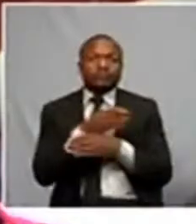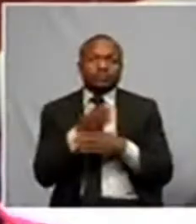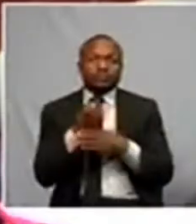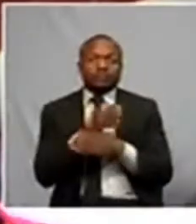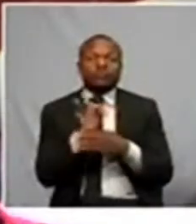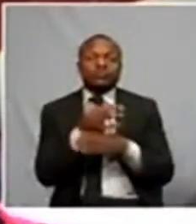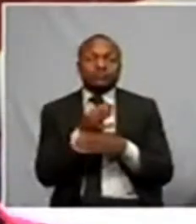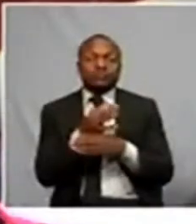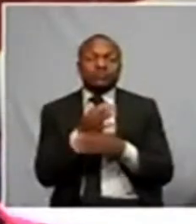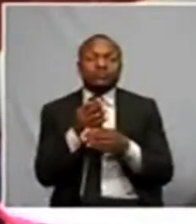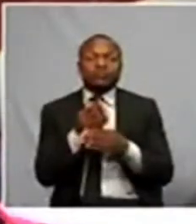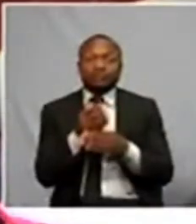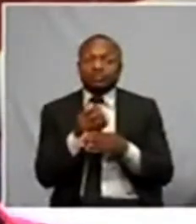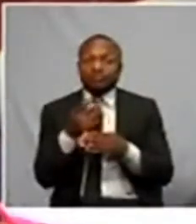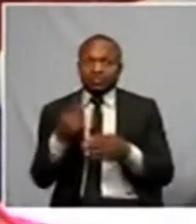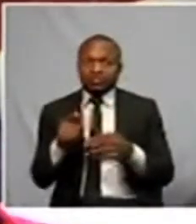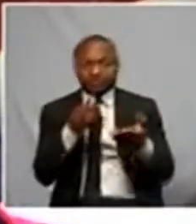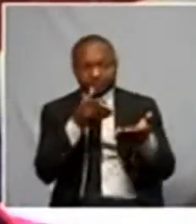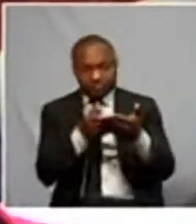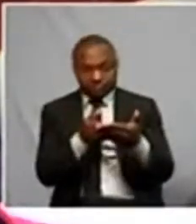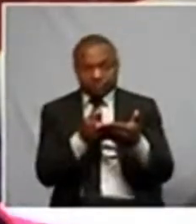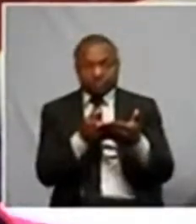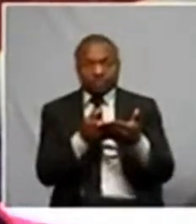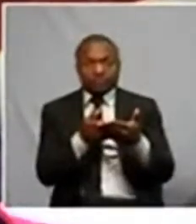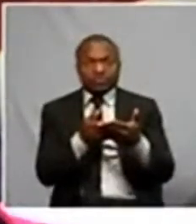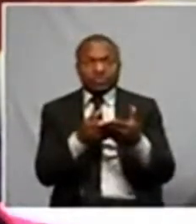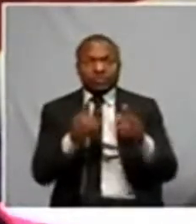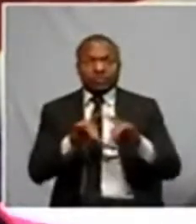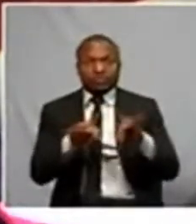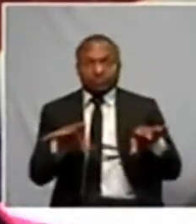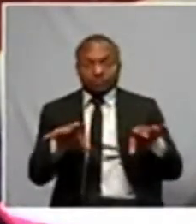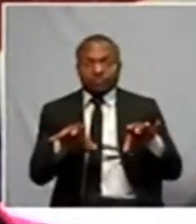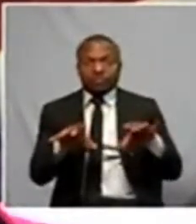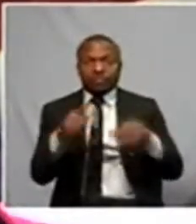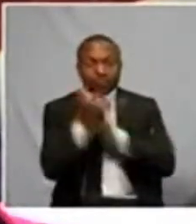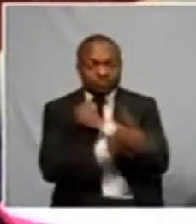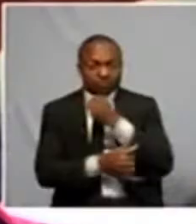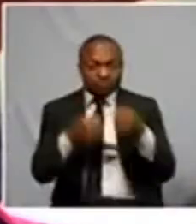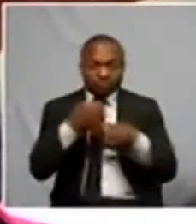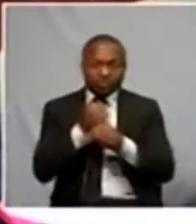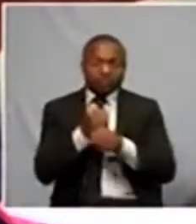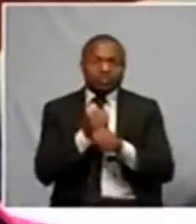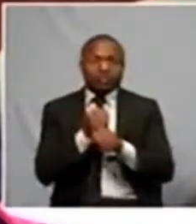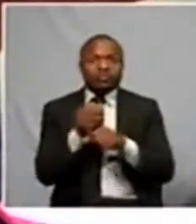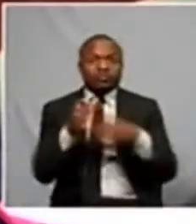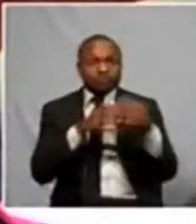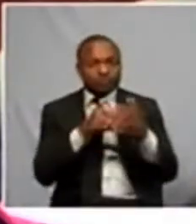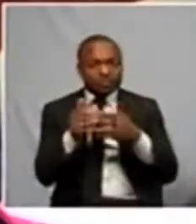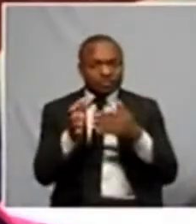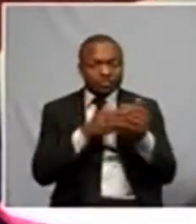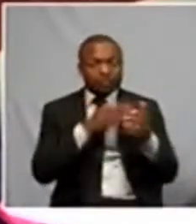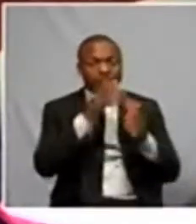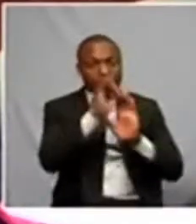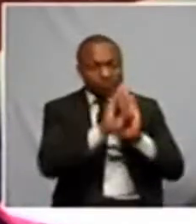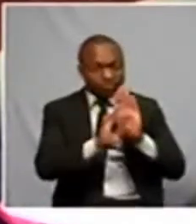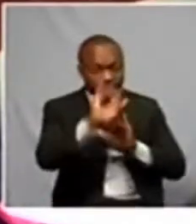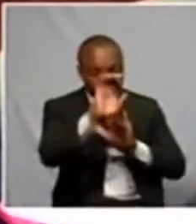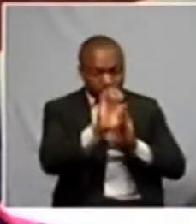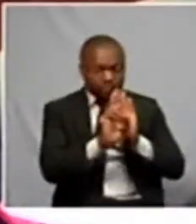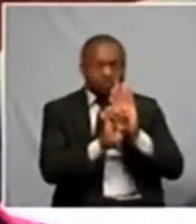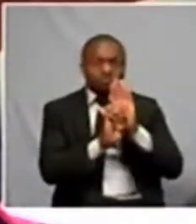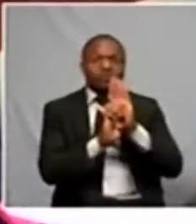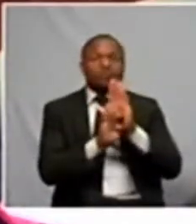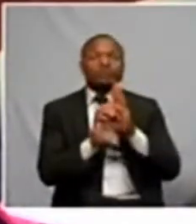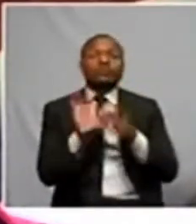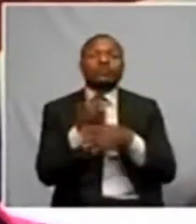could potentially benefit a landlocked country by making it easier to import or export fish-related goods,